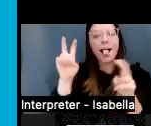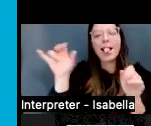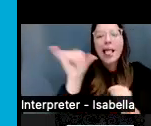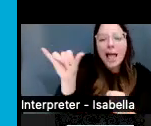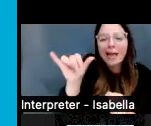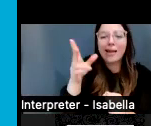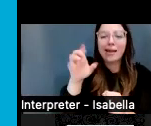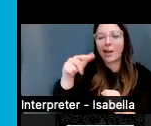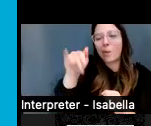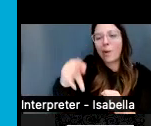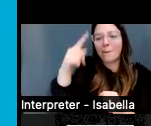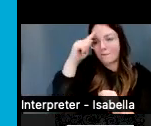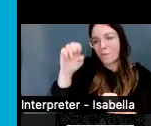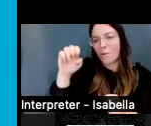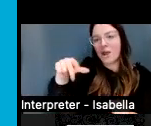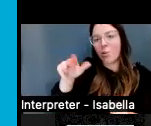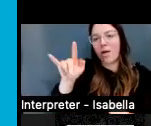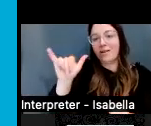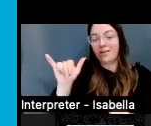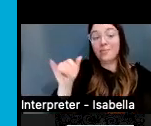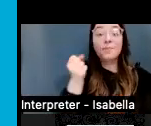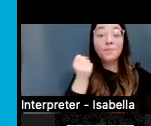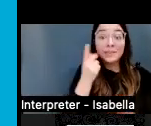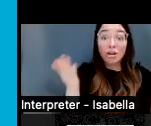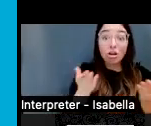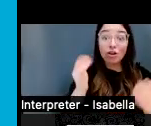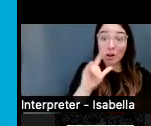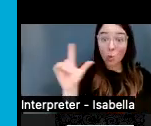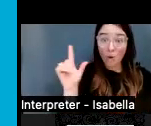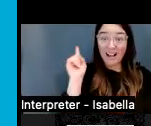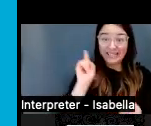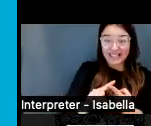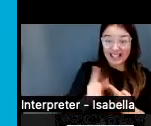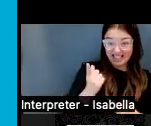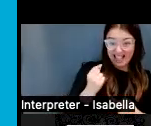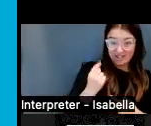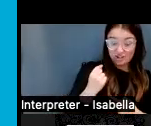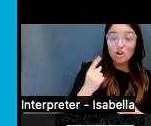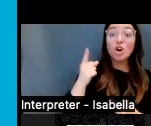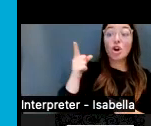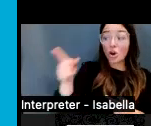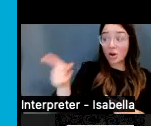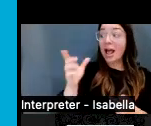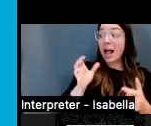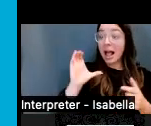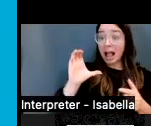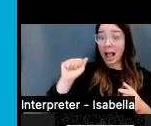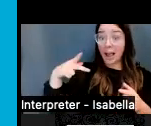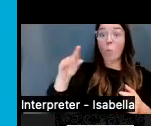year ago, the Client Assistance Program was actually housed within DRS, within state